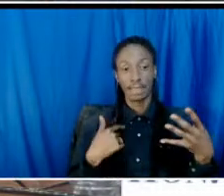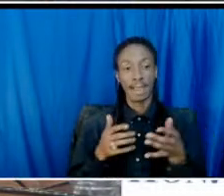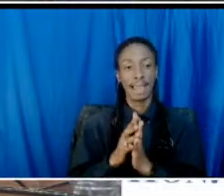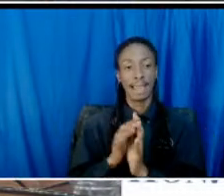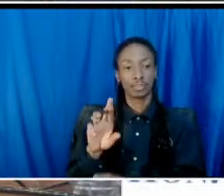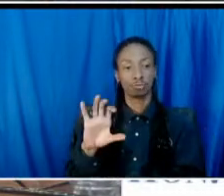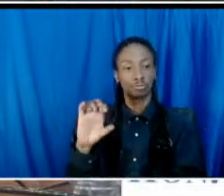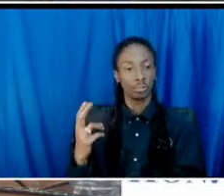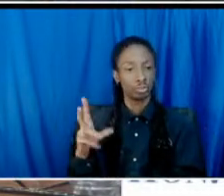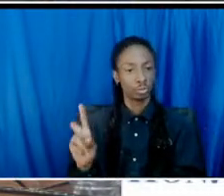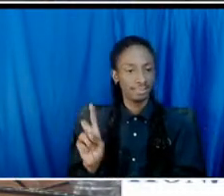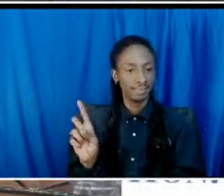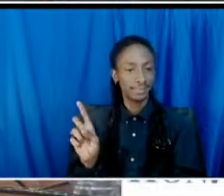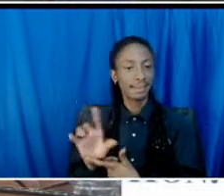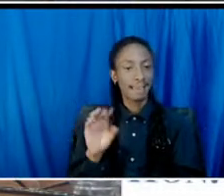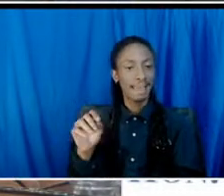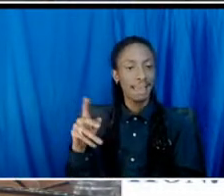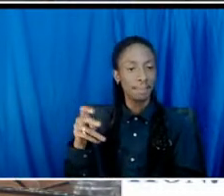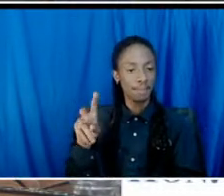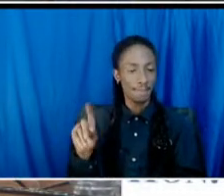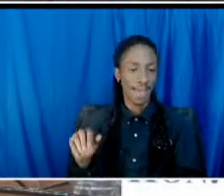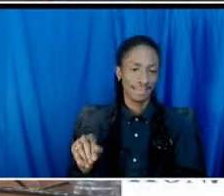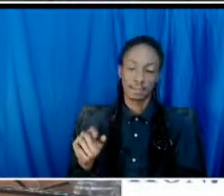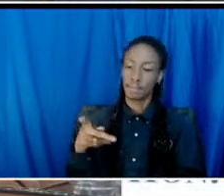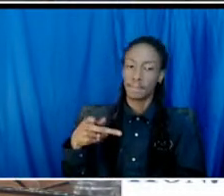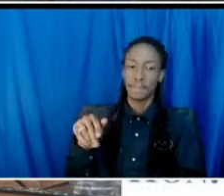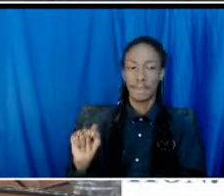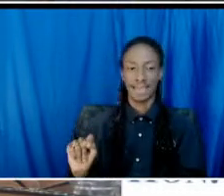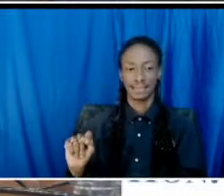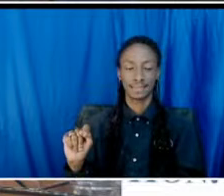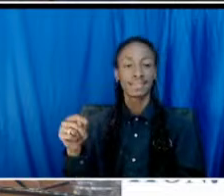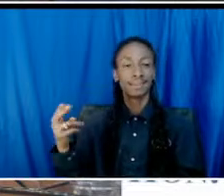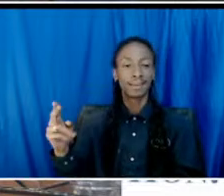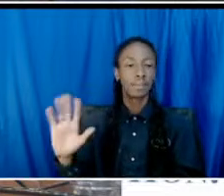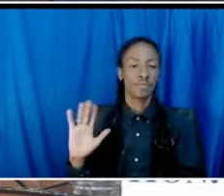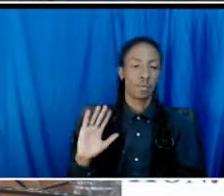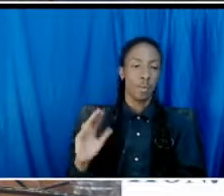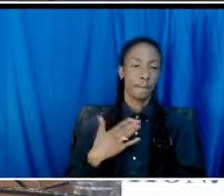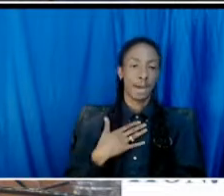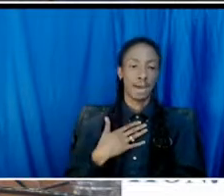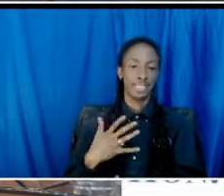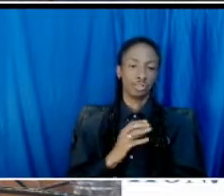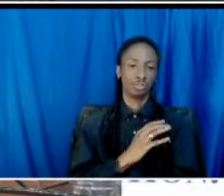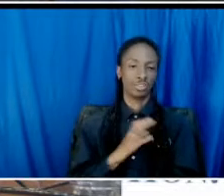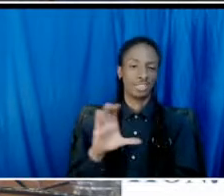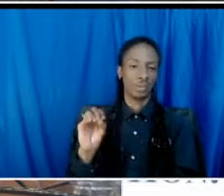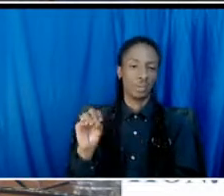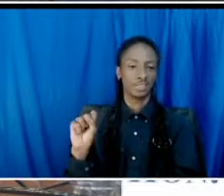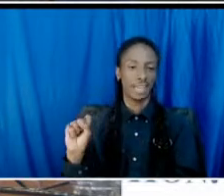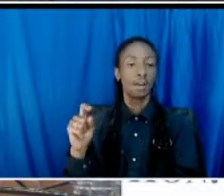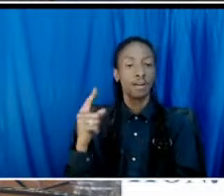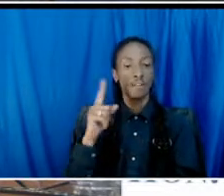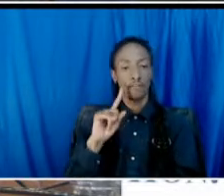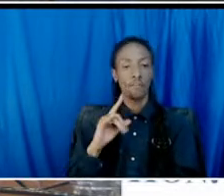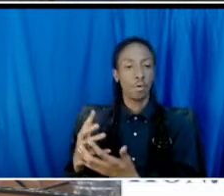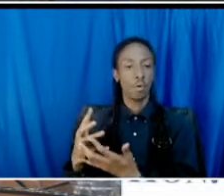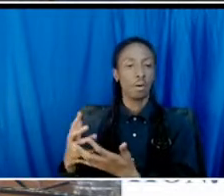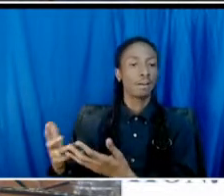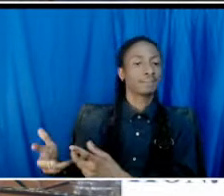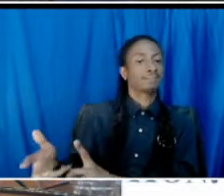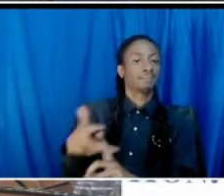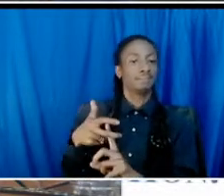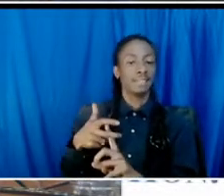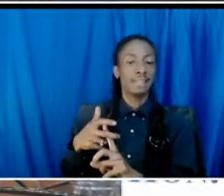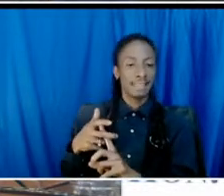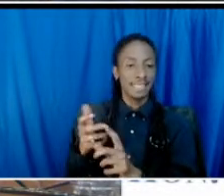Donahue and Pat Hovakimian, who had previously been my chief of staff, to get the department's senior leadership on a call and